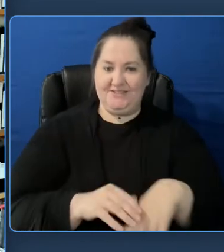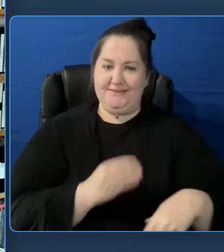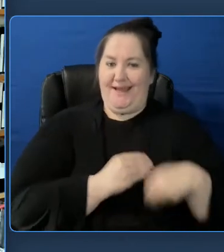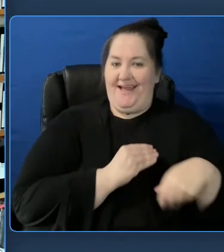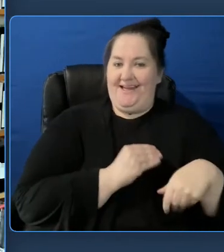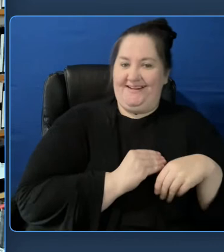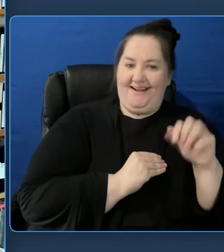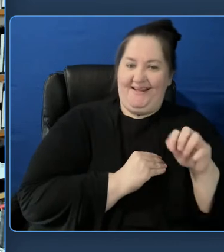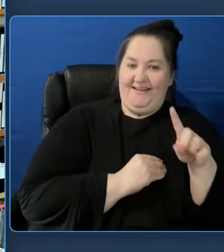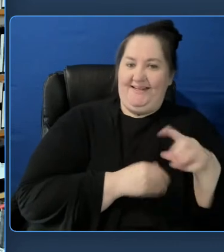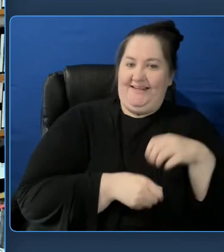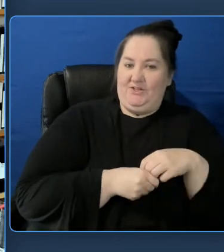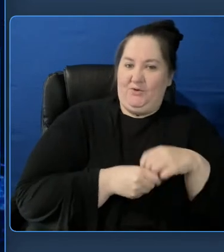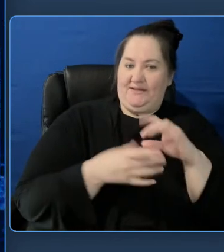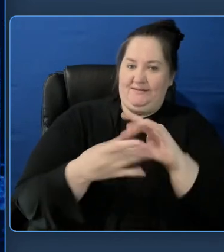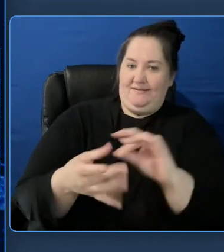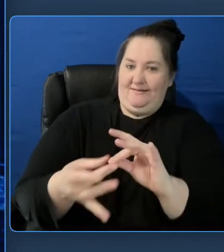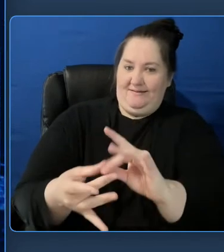audio description.